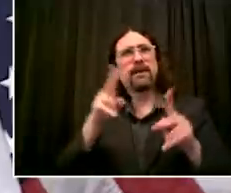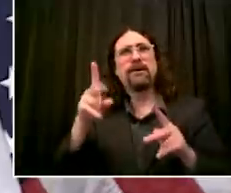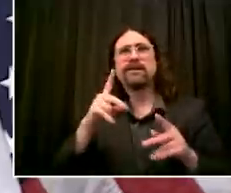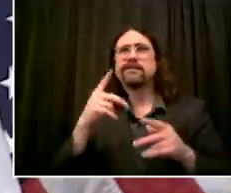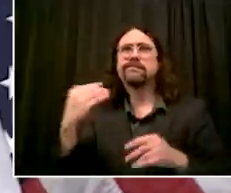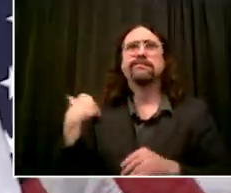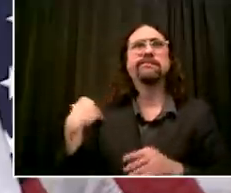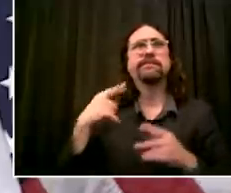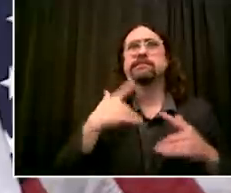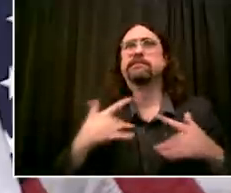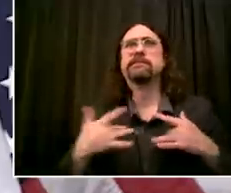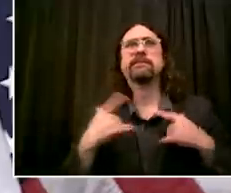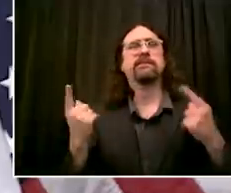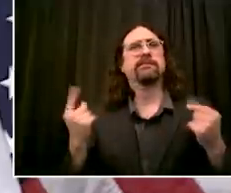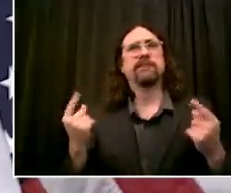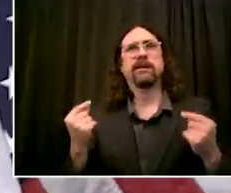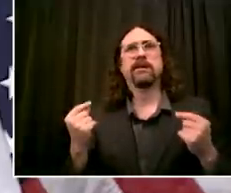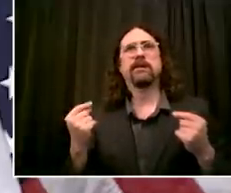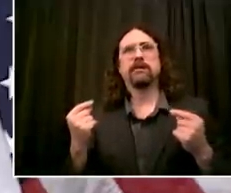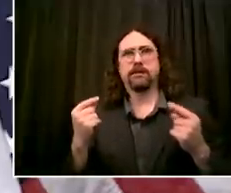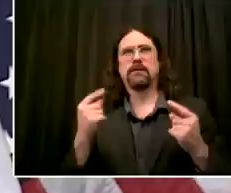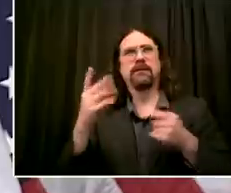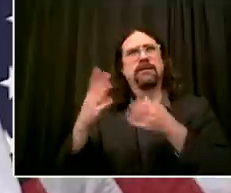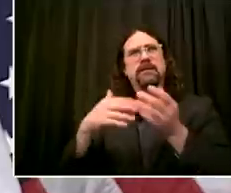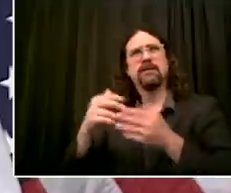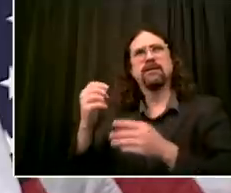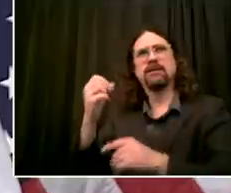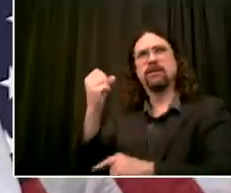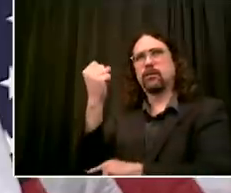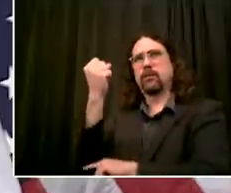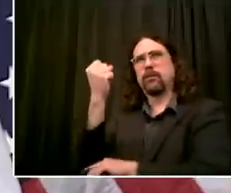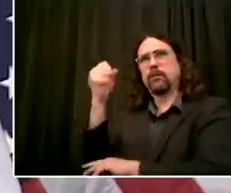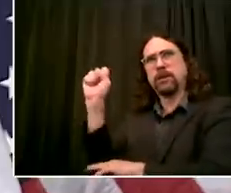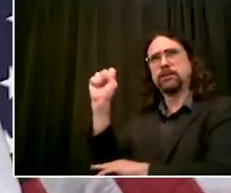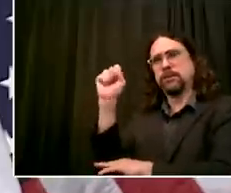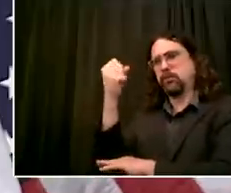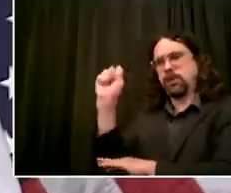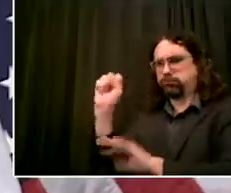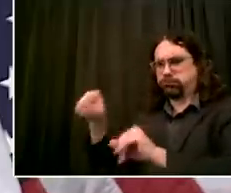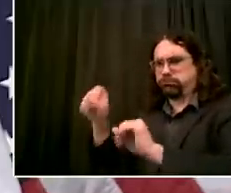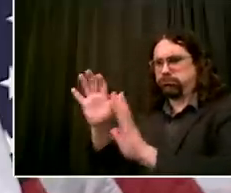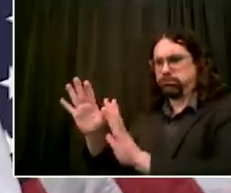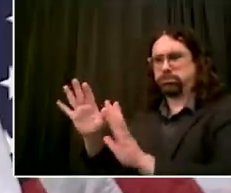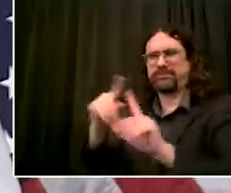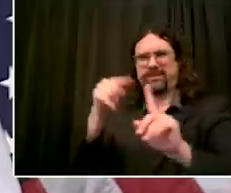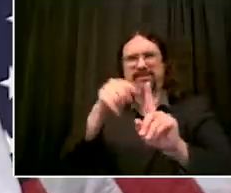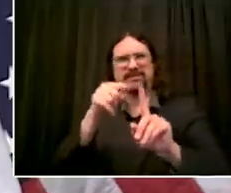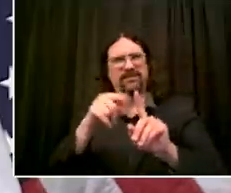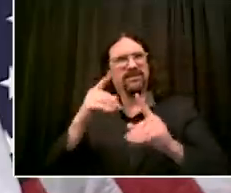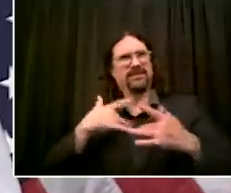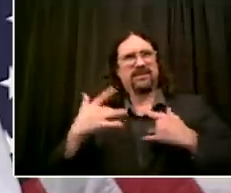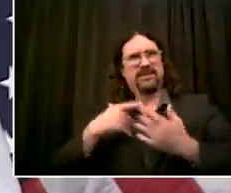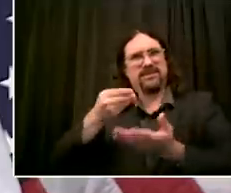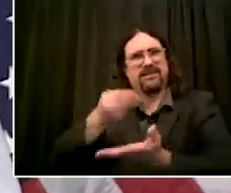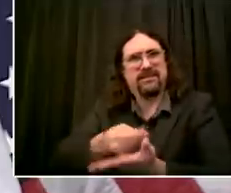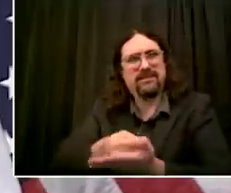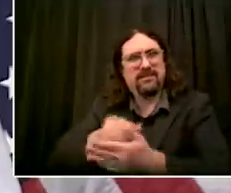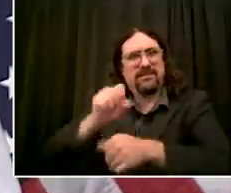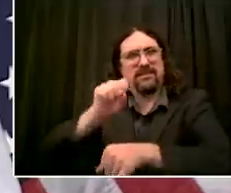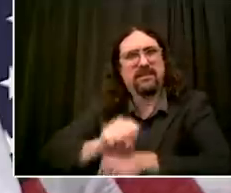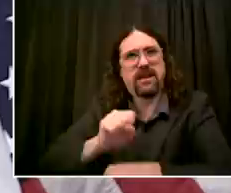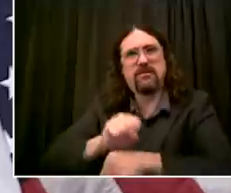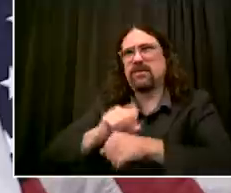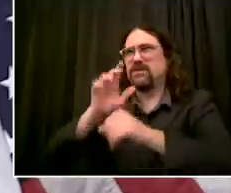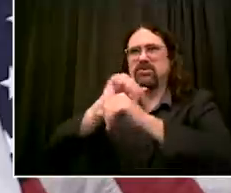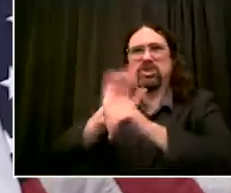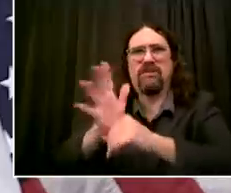back to that focus. So let's realize that together, actually, all of you have done an amazing job of fighting back this